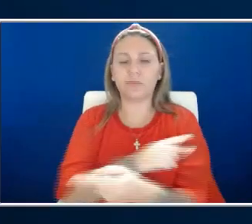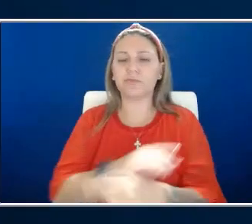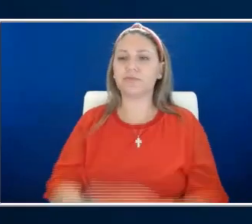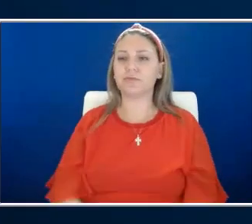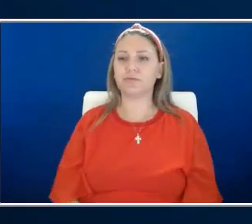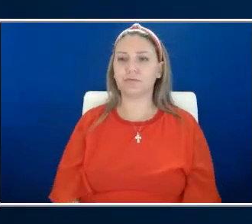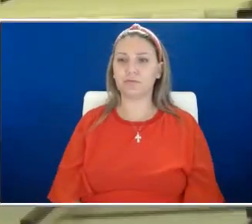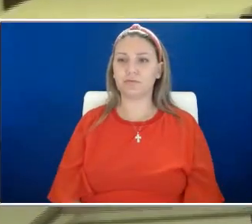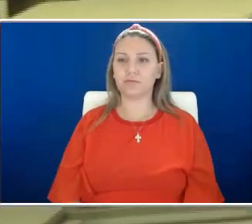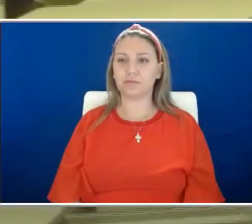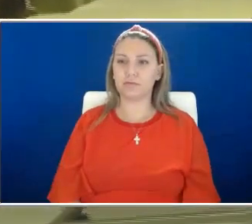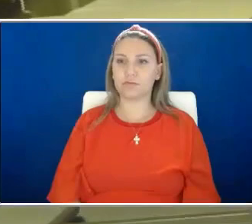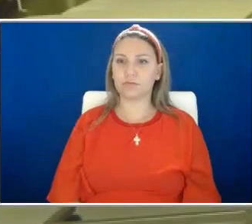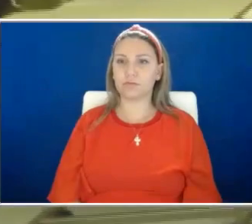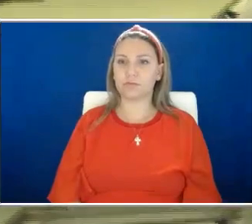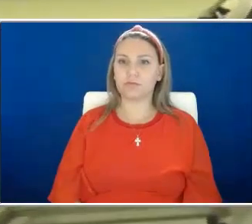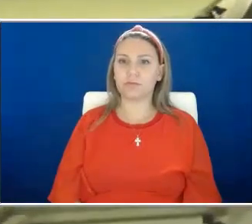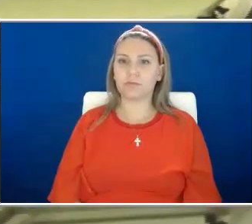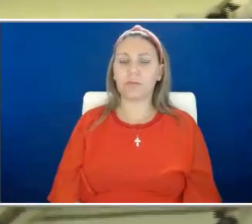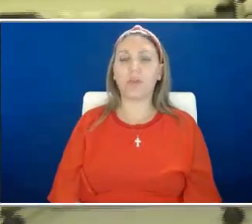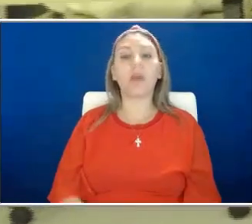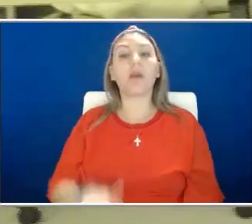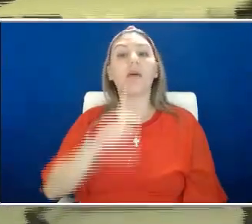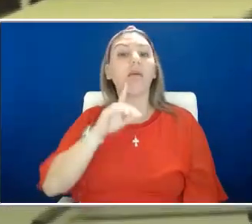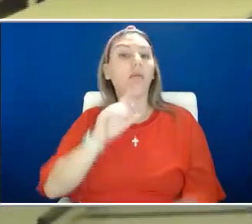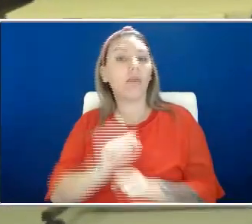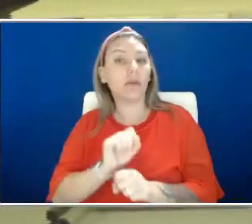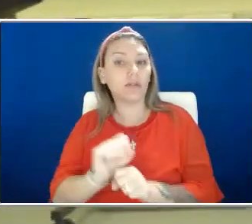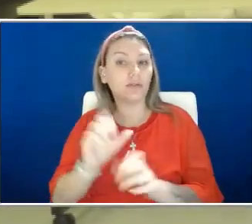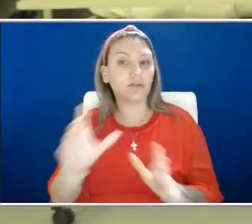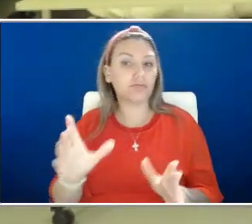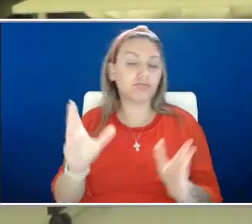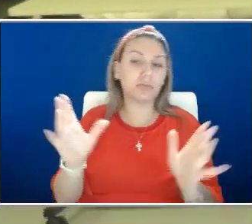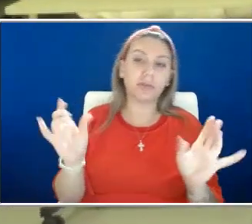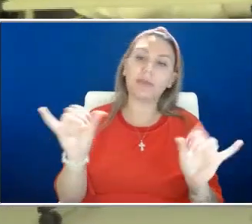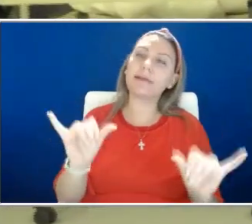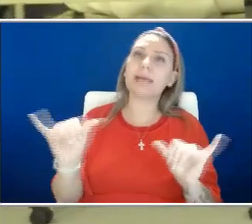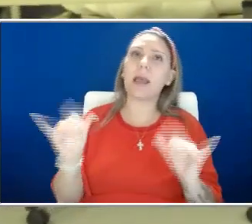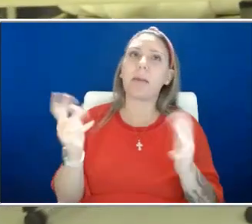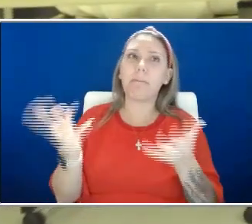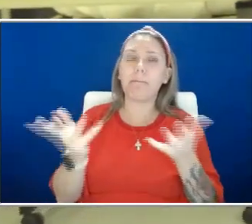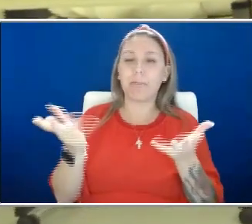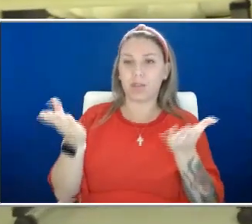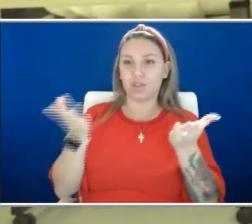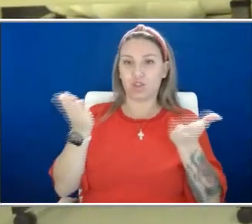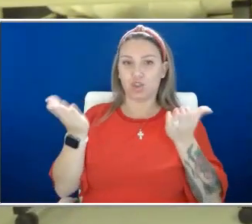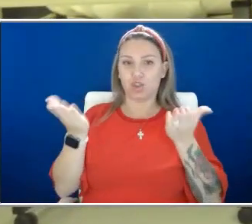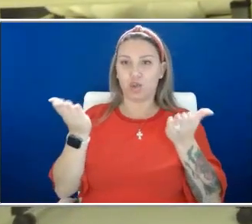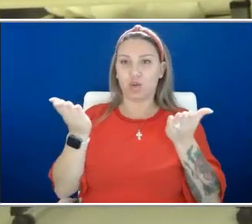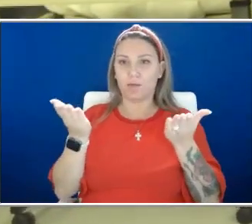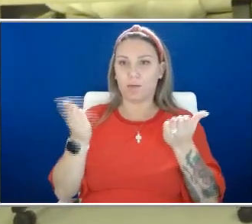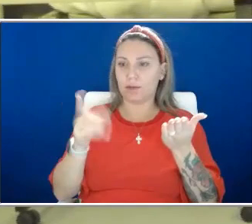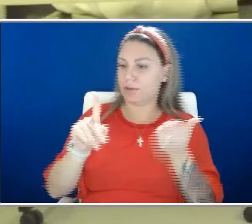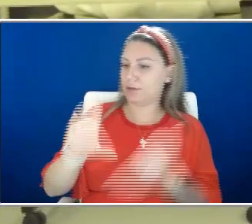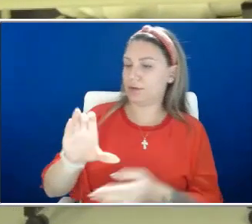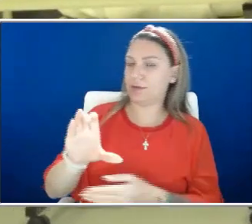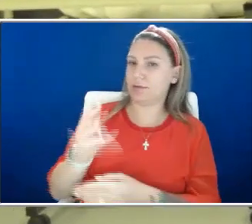Sure. Well, and actually the same service, which is Kansas City, Missouri Fire